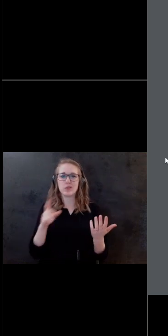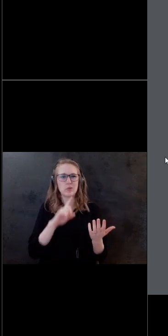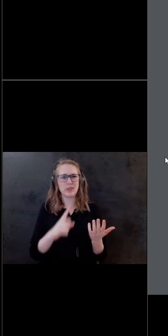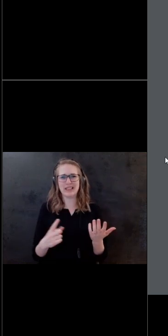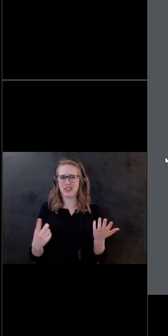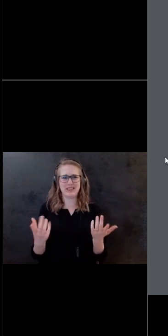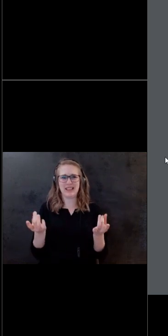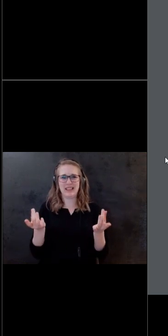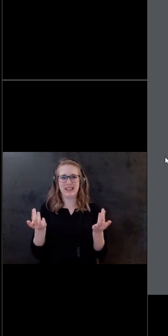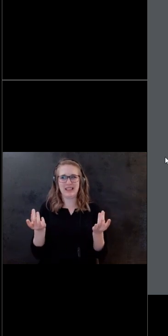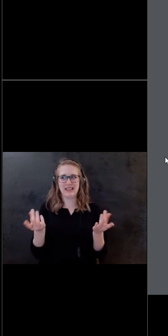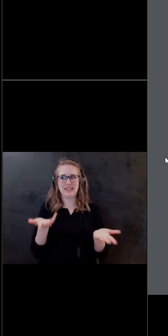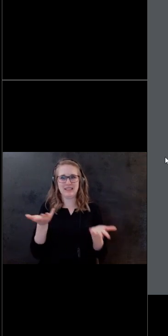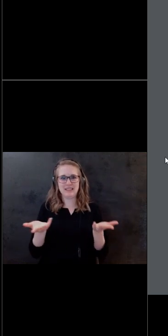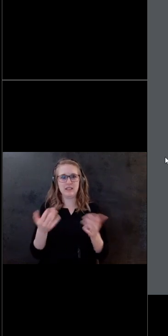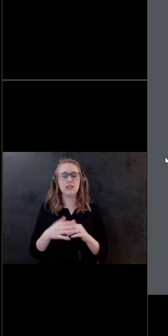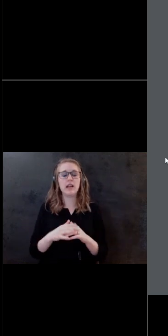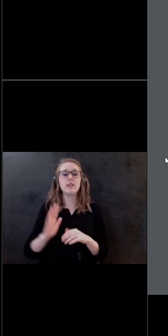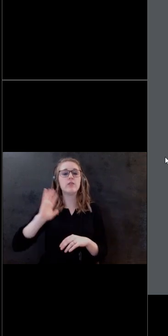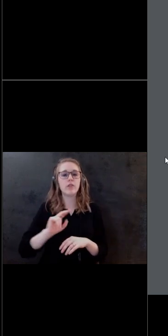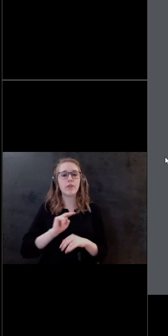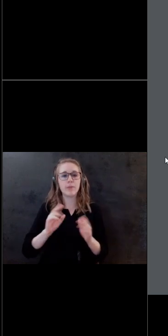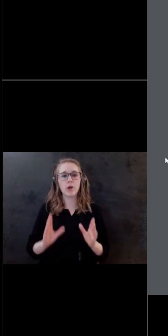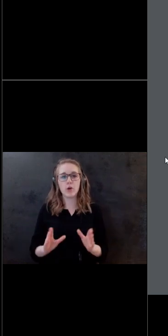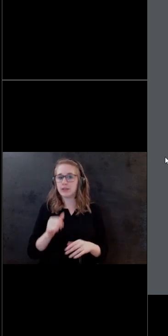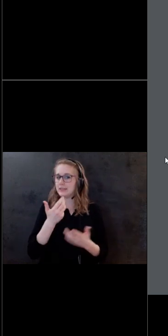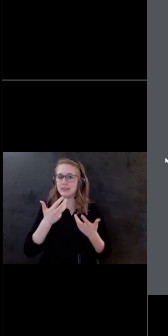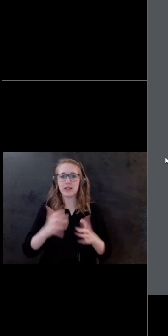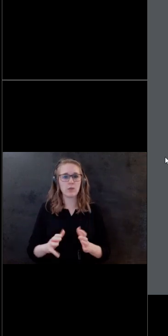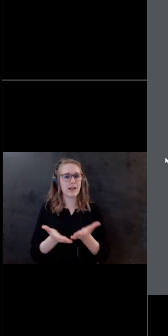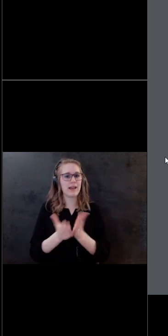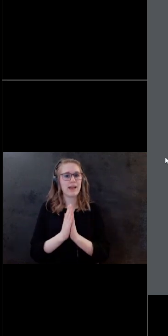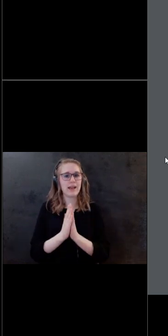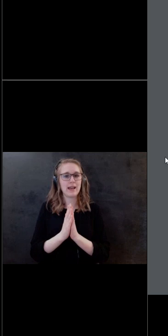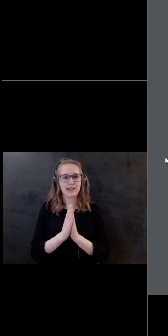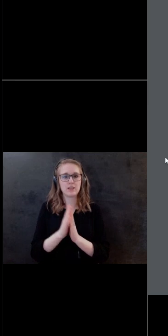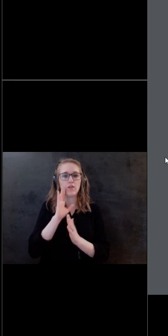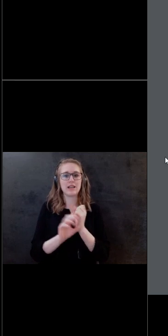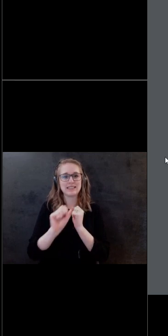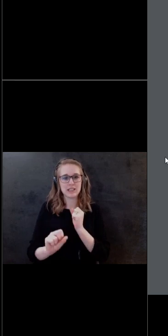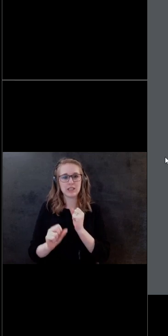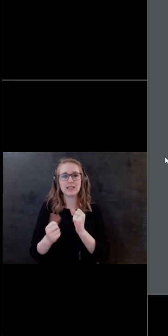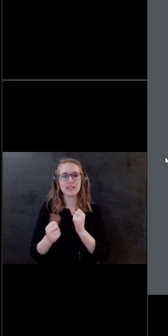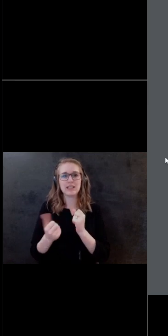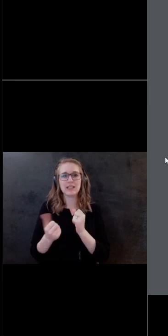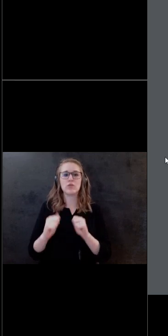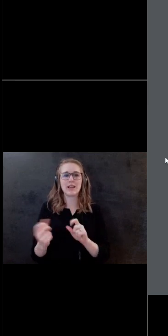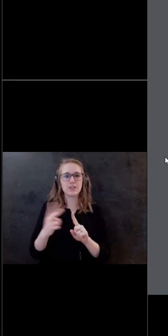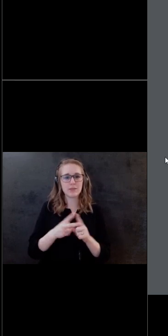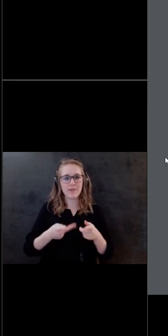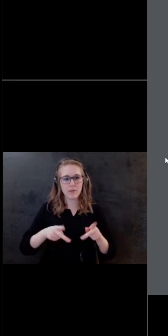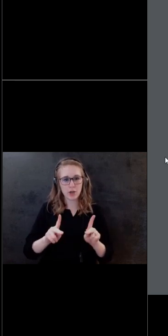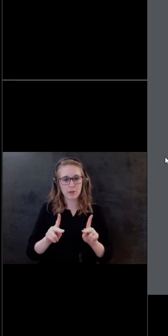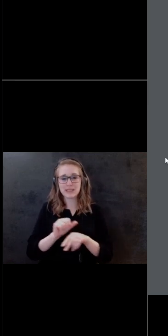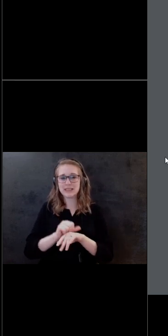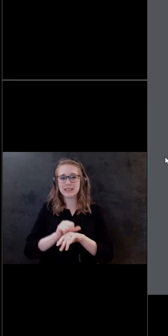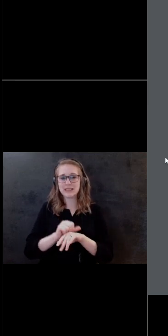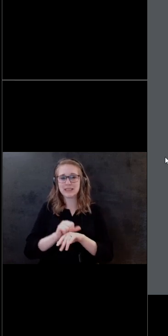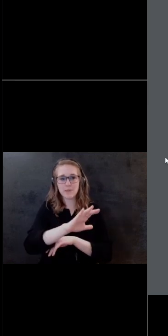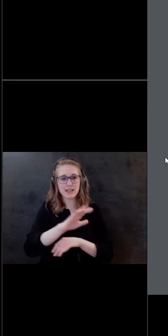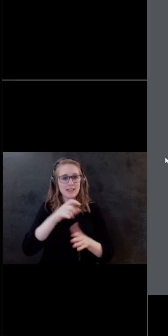And they did, the former owner did not want to ask for an extension. They tried to apply for a permit, submitted the permit